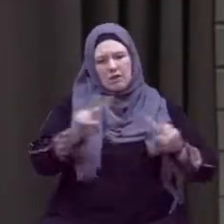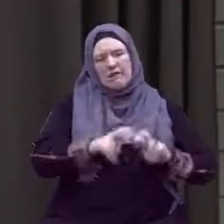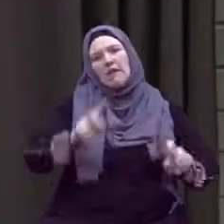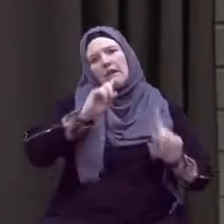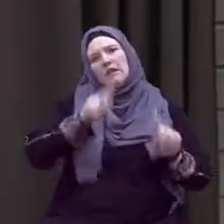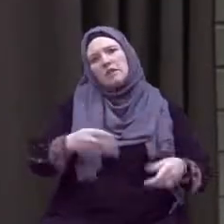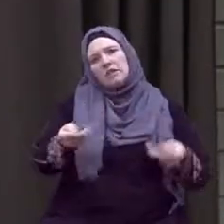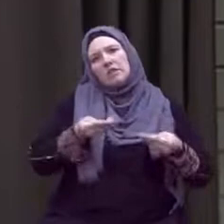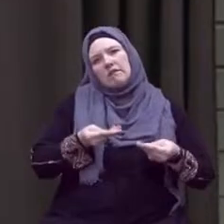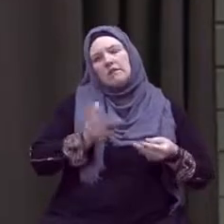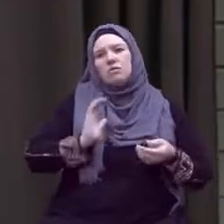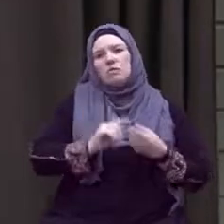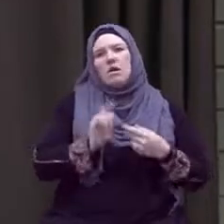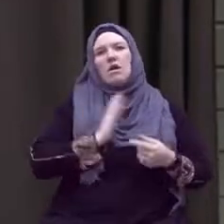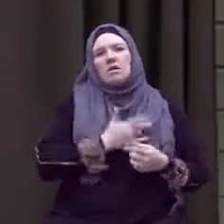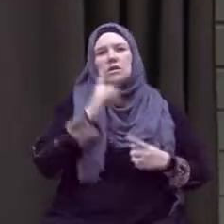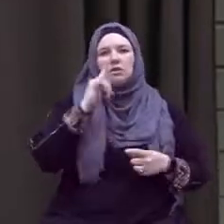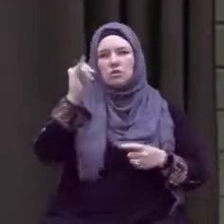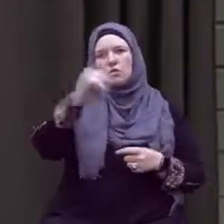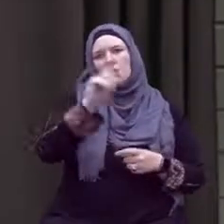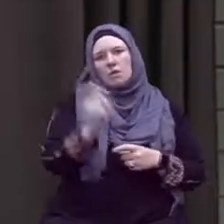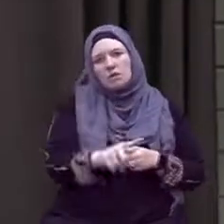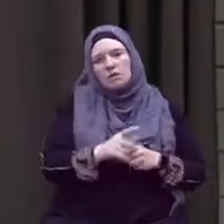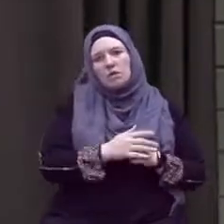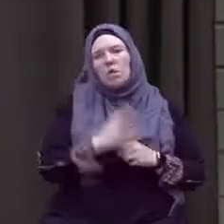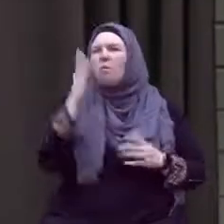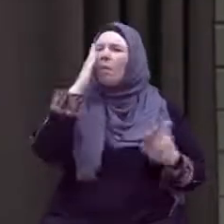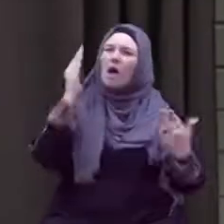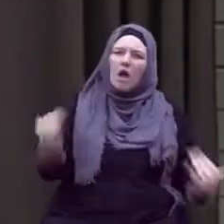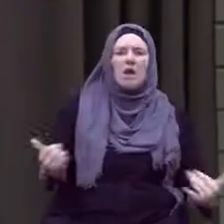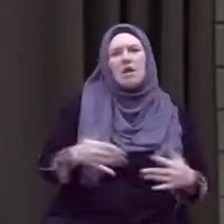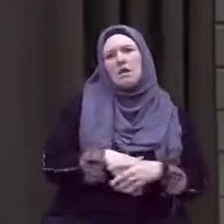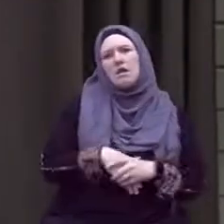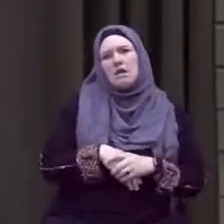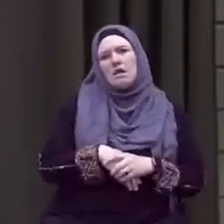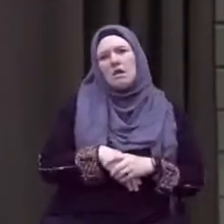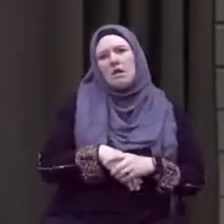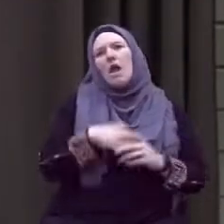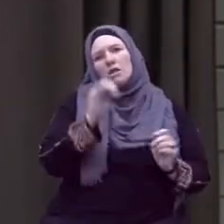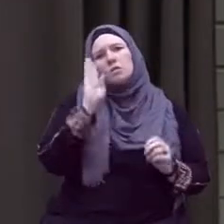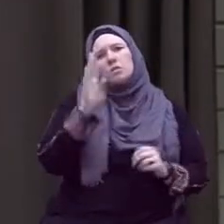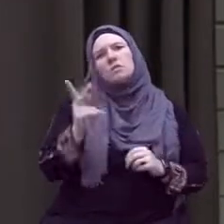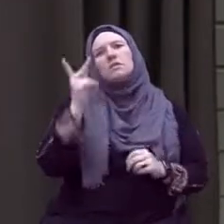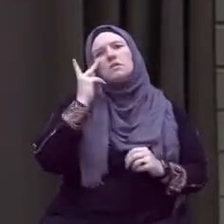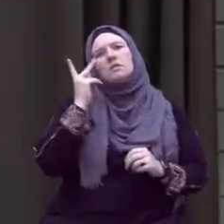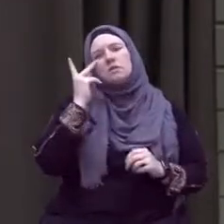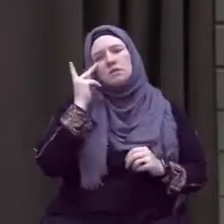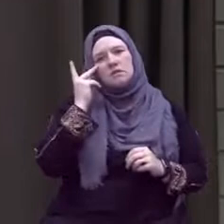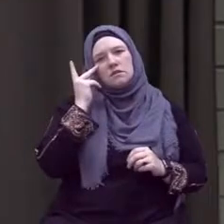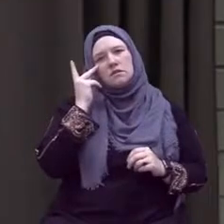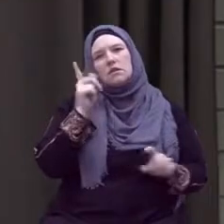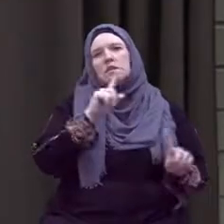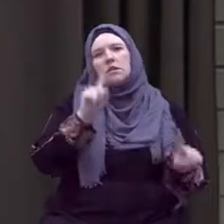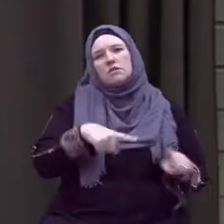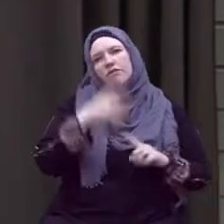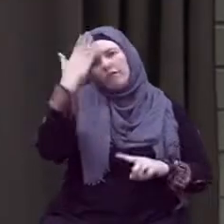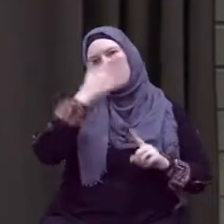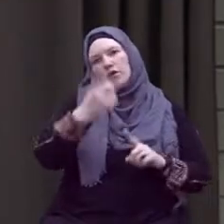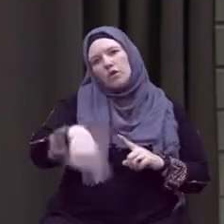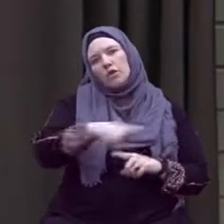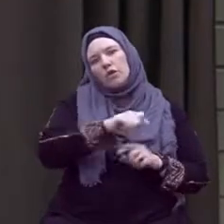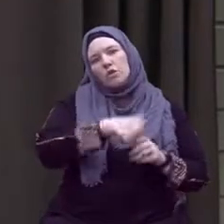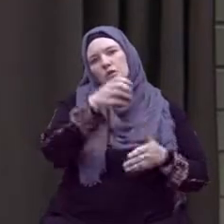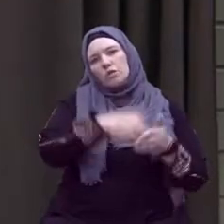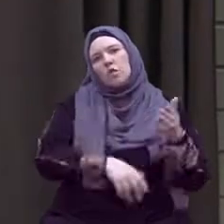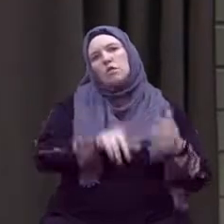answer given to that eternal question, why? And you will find the answer in front of you in